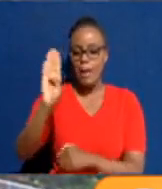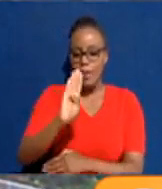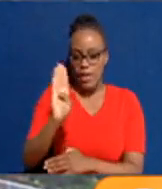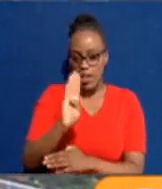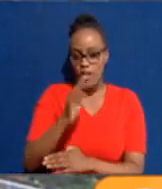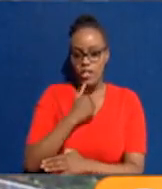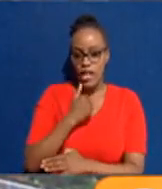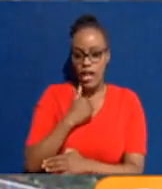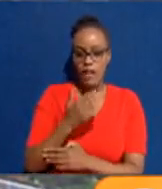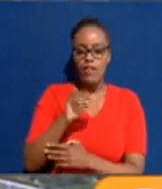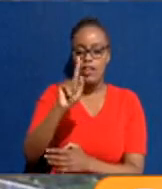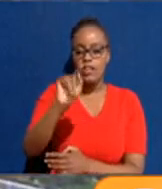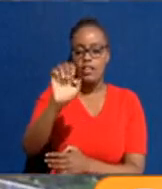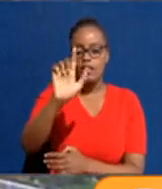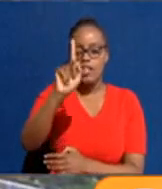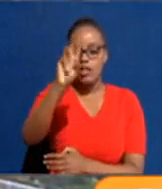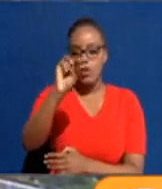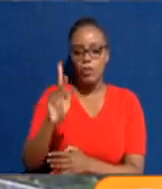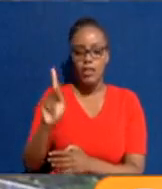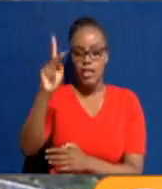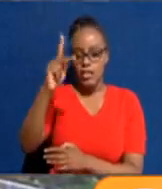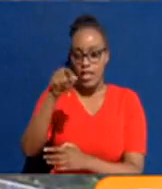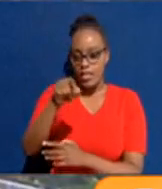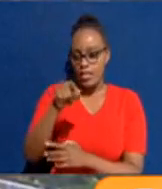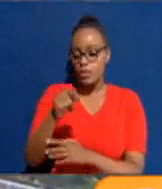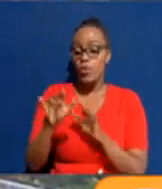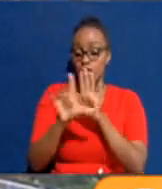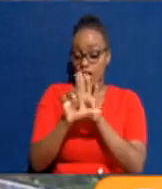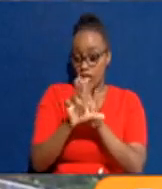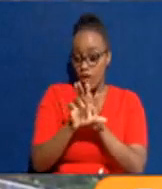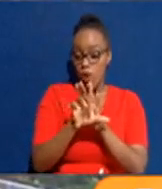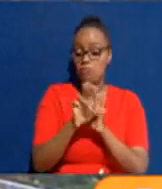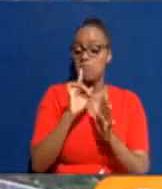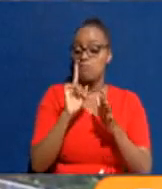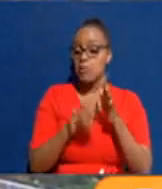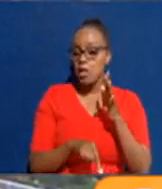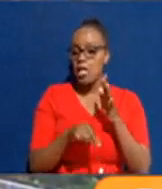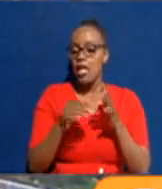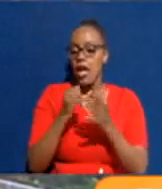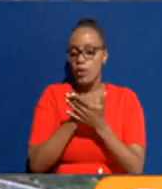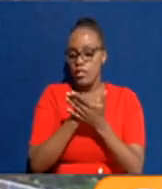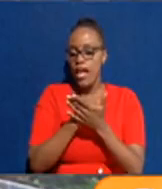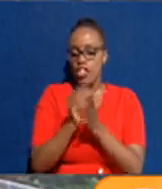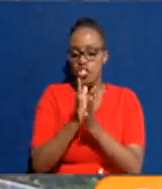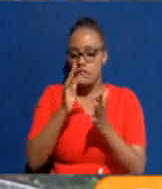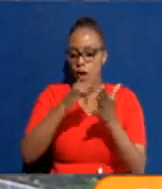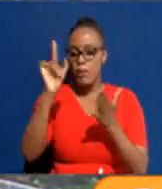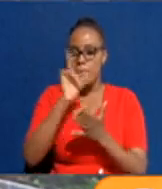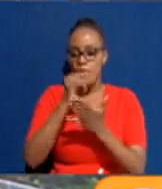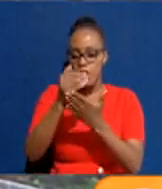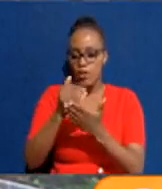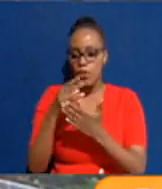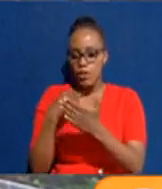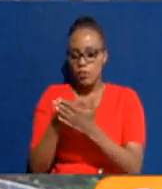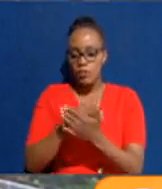buyback of Telkom Kenya that the transaction was legal. Muia says that the Auditor General gave approval for the withdrawal of the amount